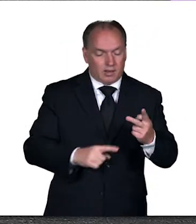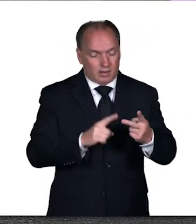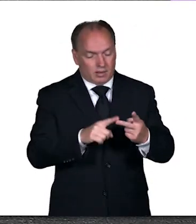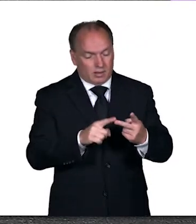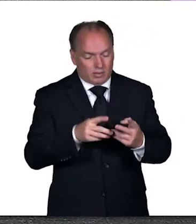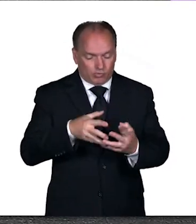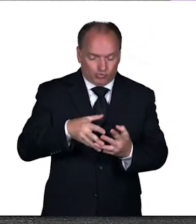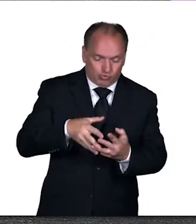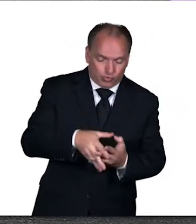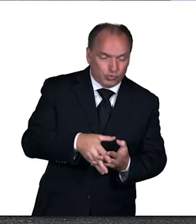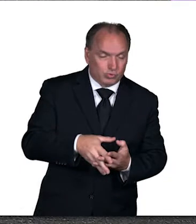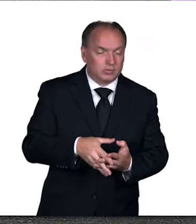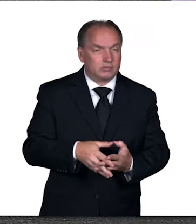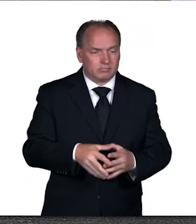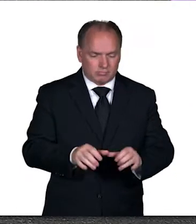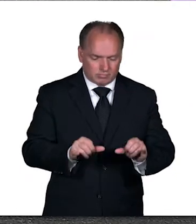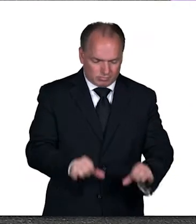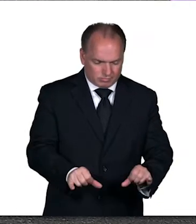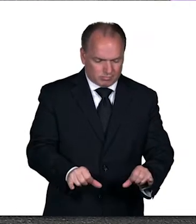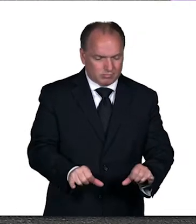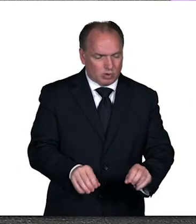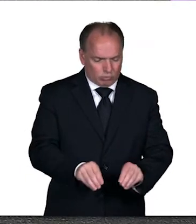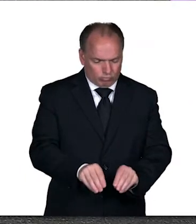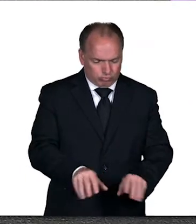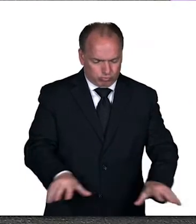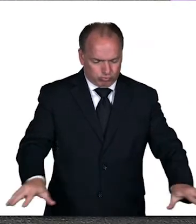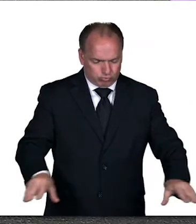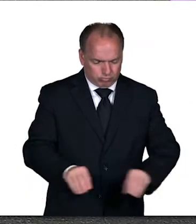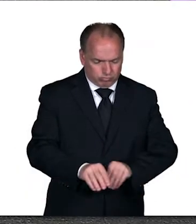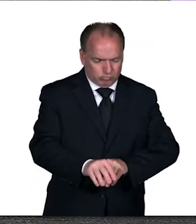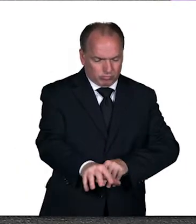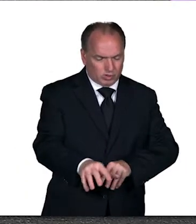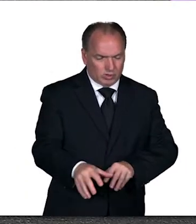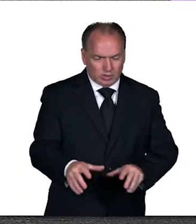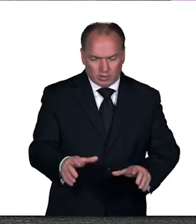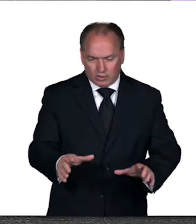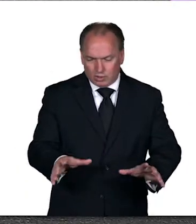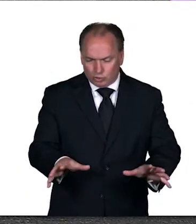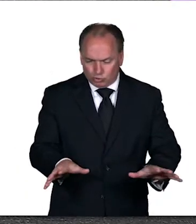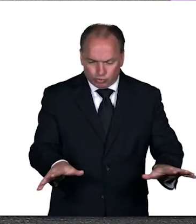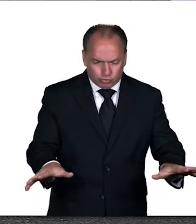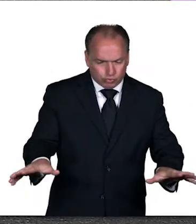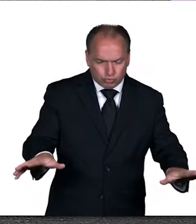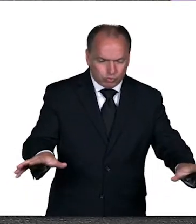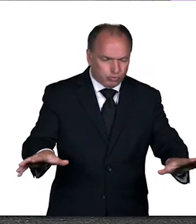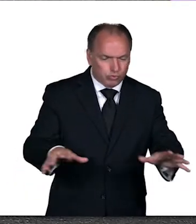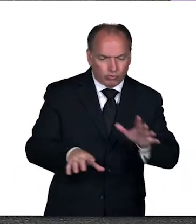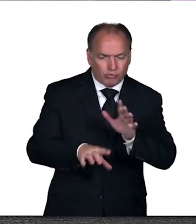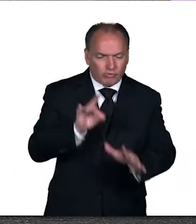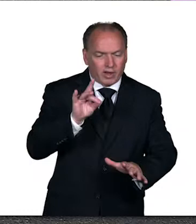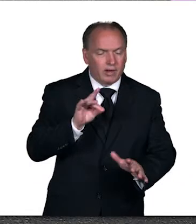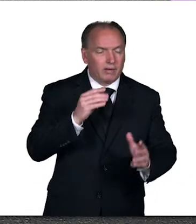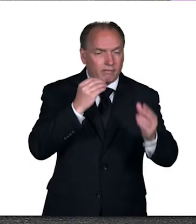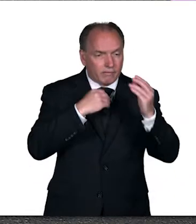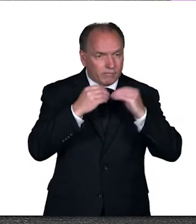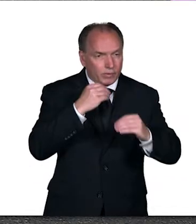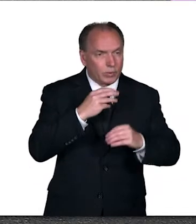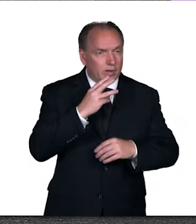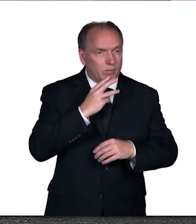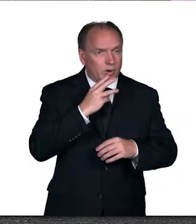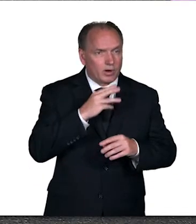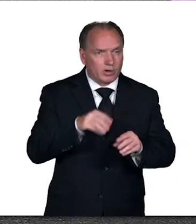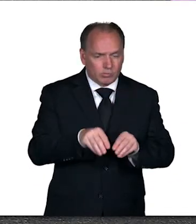plant stable and on the ground and in the ground, and helps it travel and find food and water